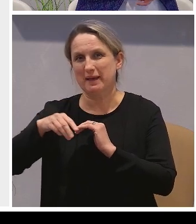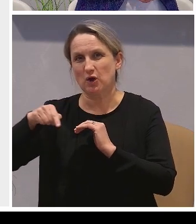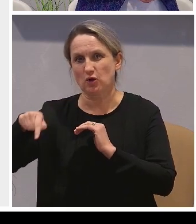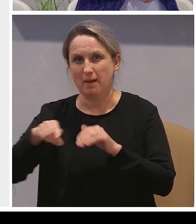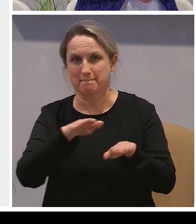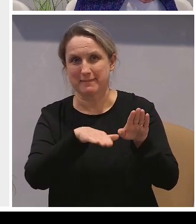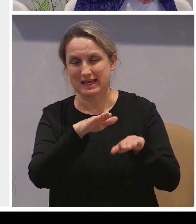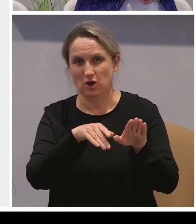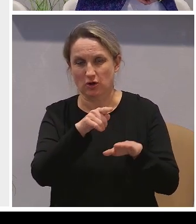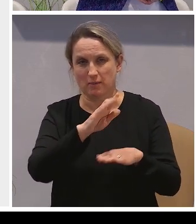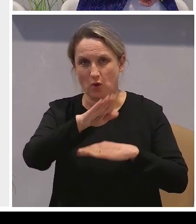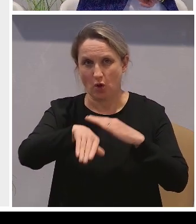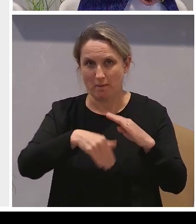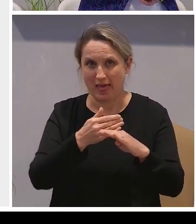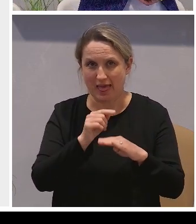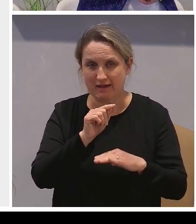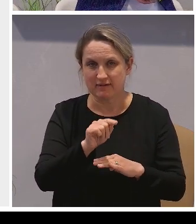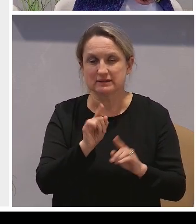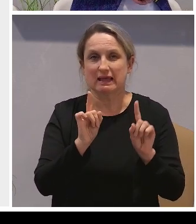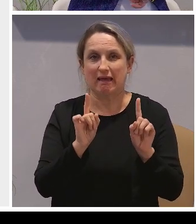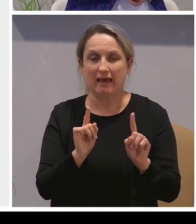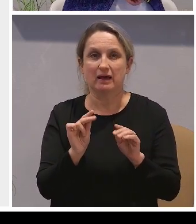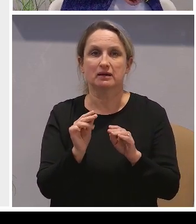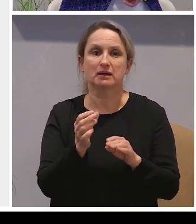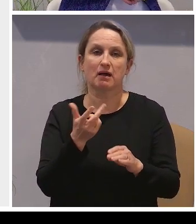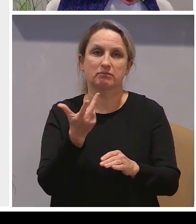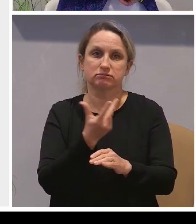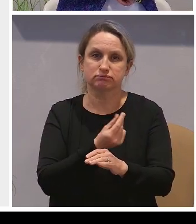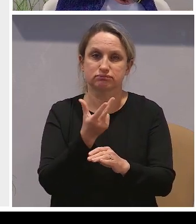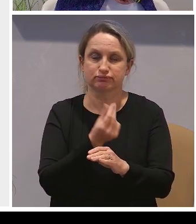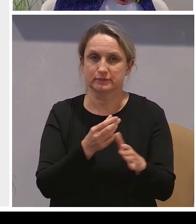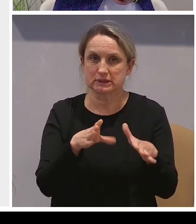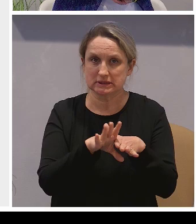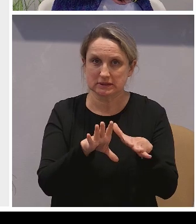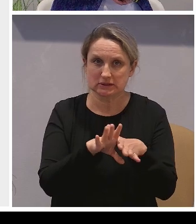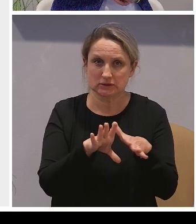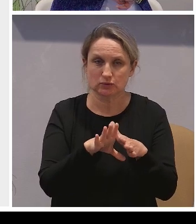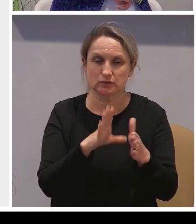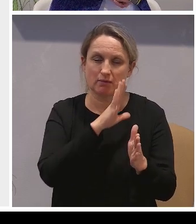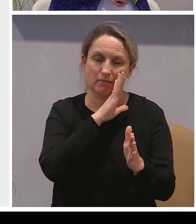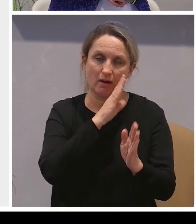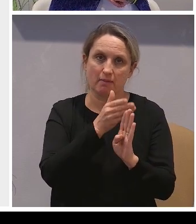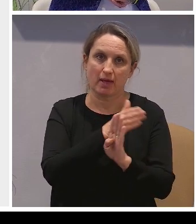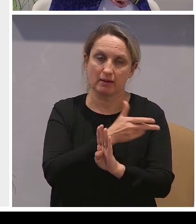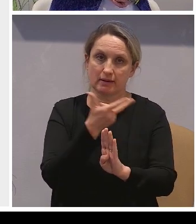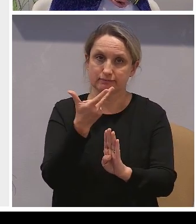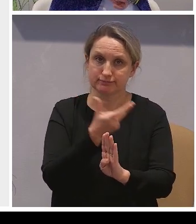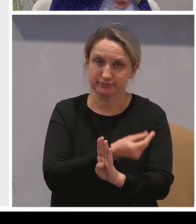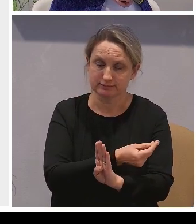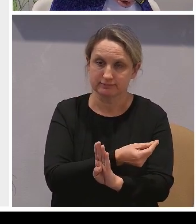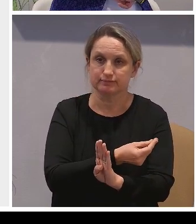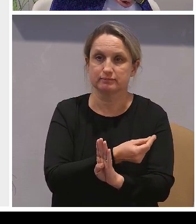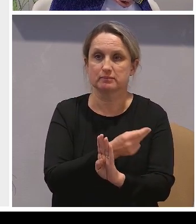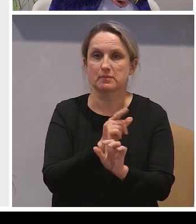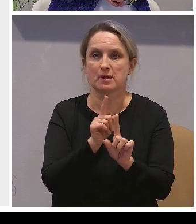dosage, according to the latest guidelines, is 45 to 50 micrograms per kilo